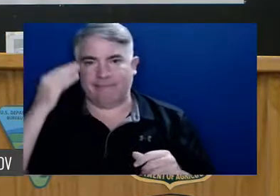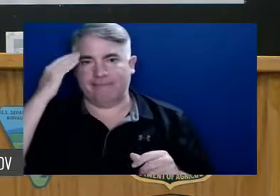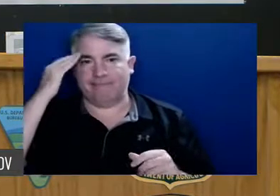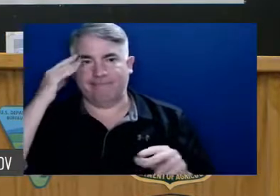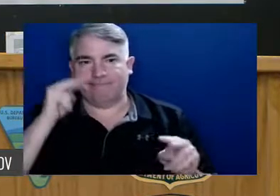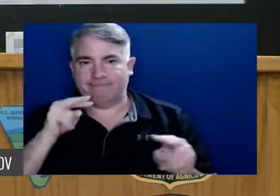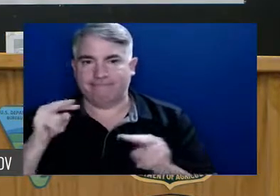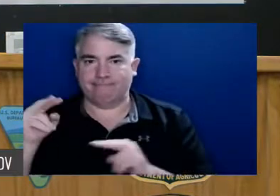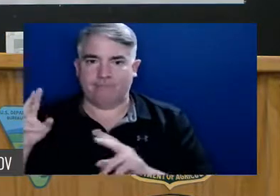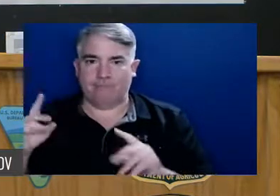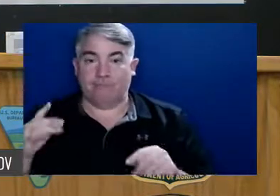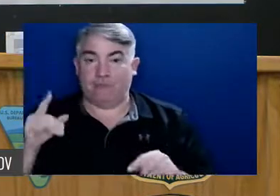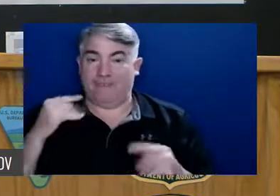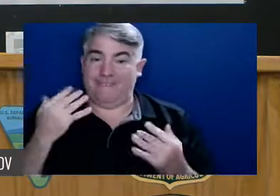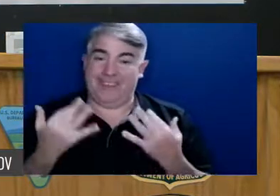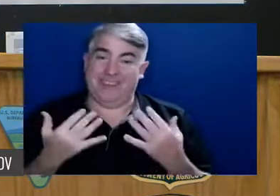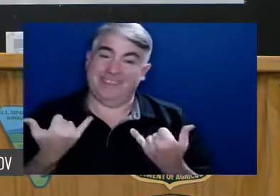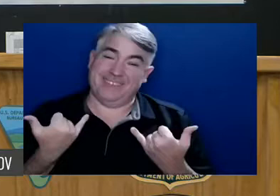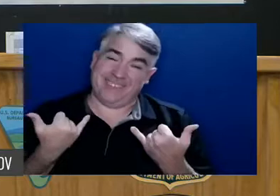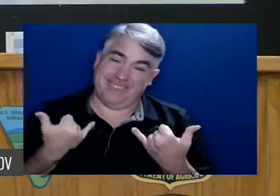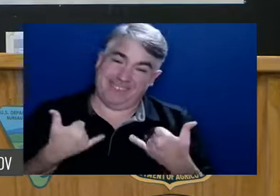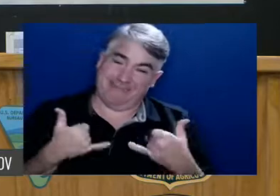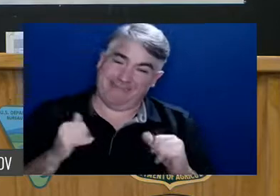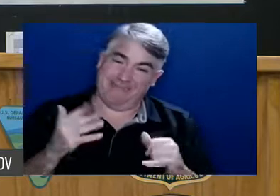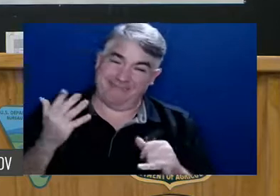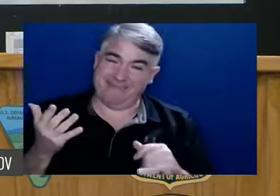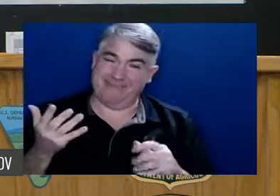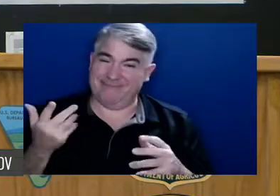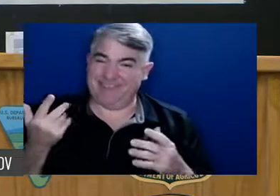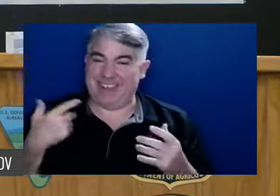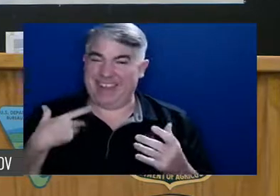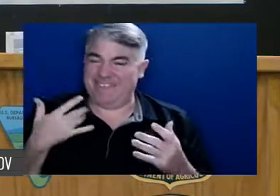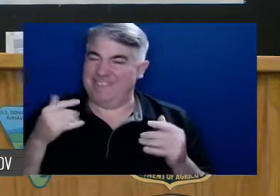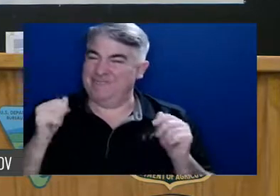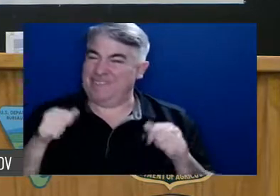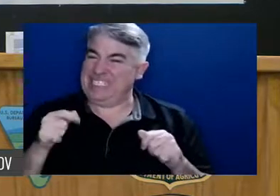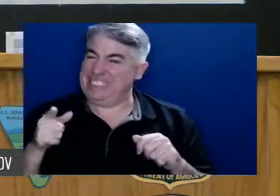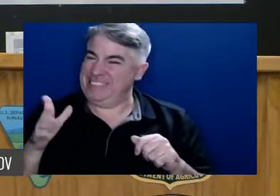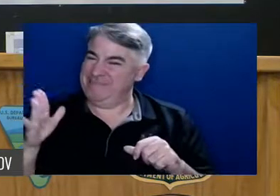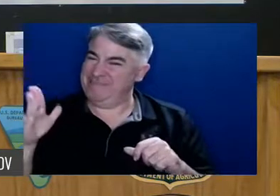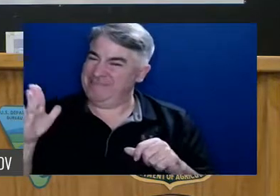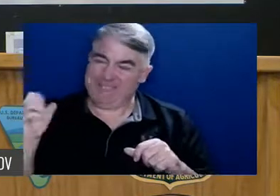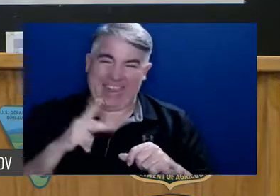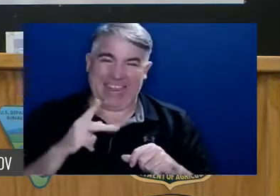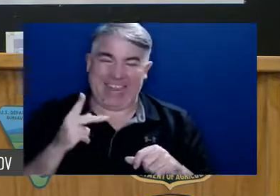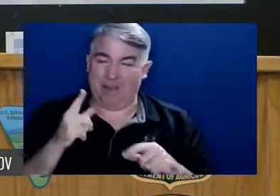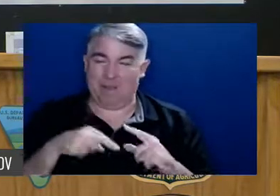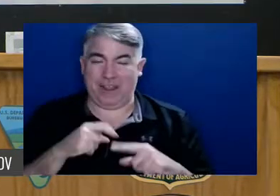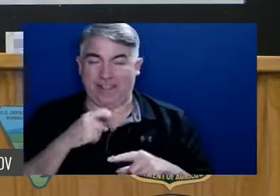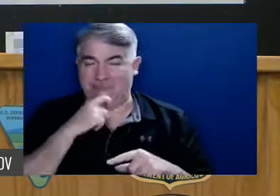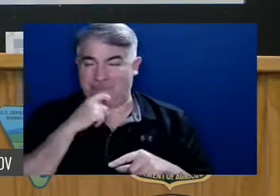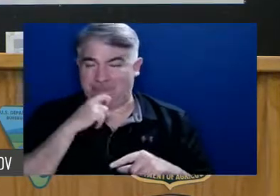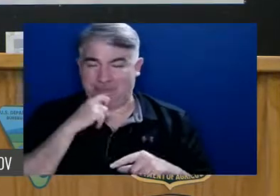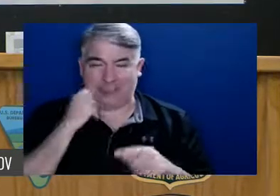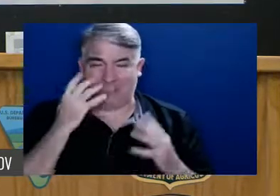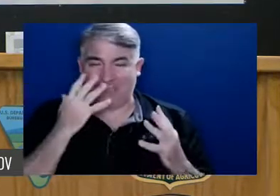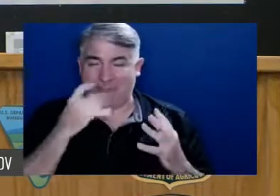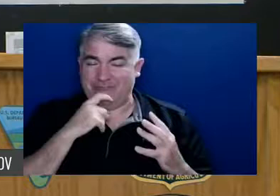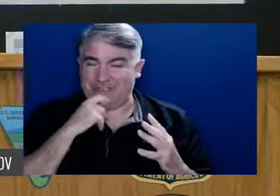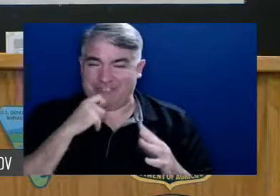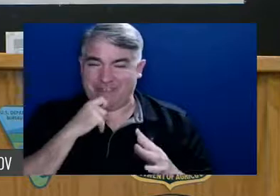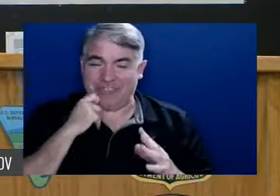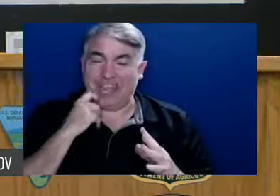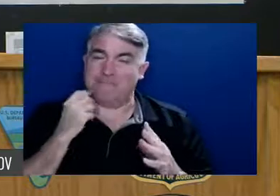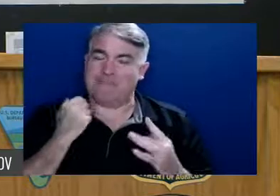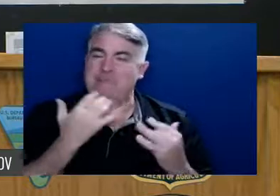The fuels are extremely dry as a result of the long-term drought that we're in. And so while the addition of a little